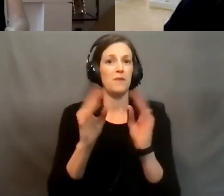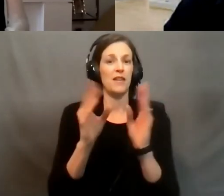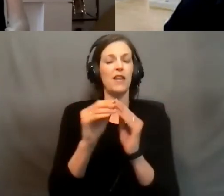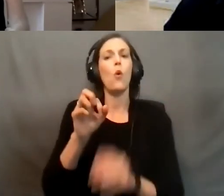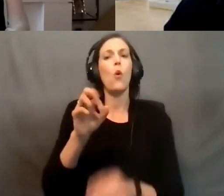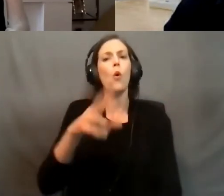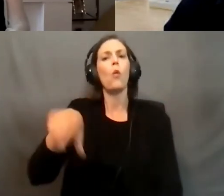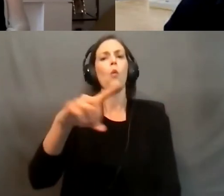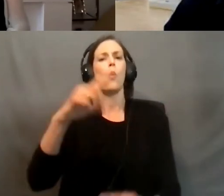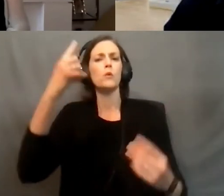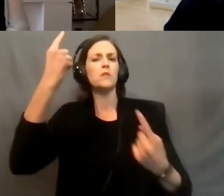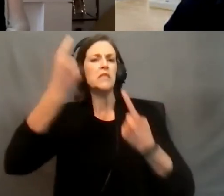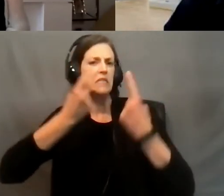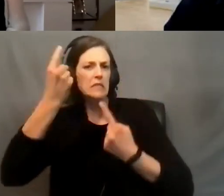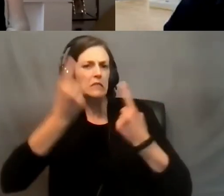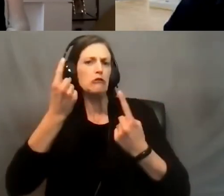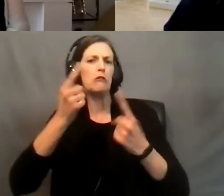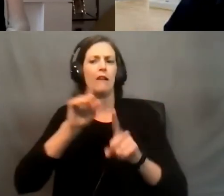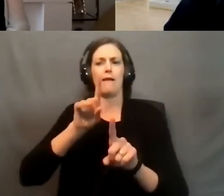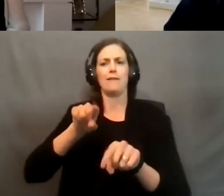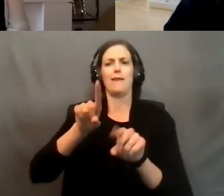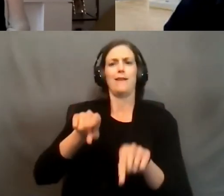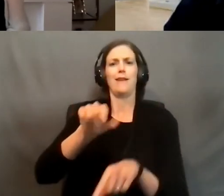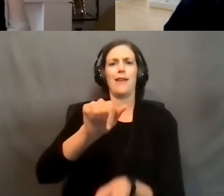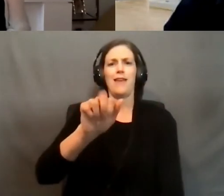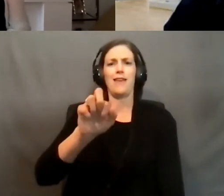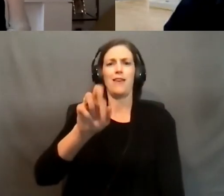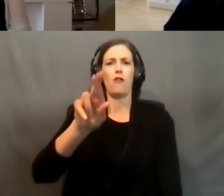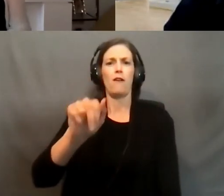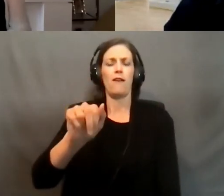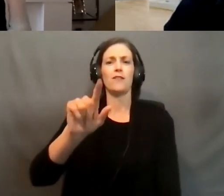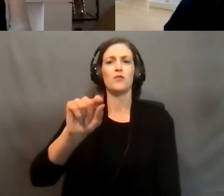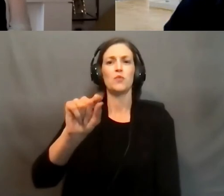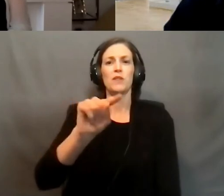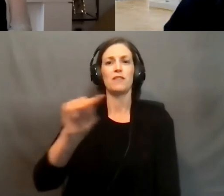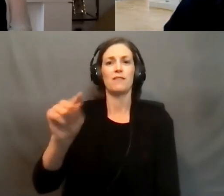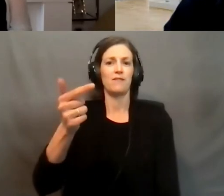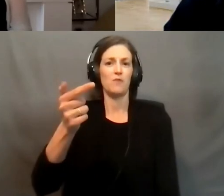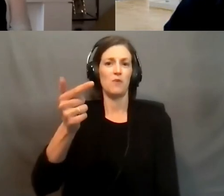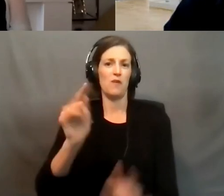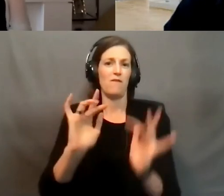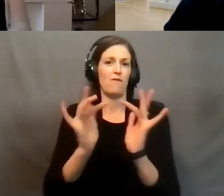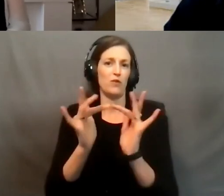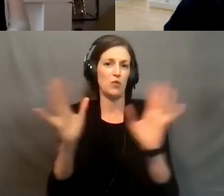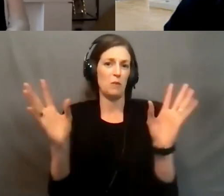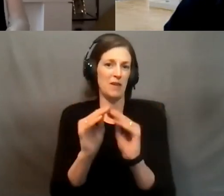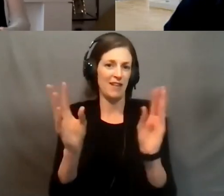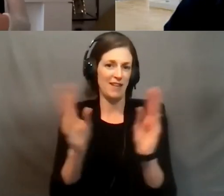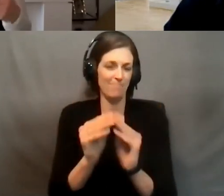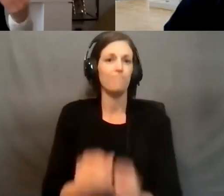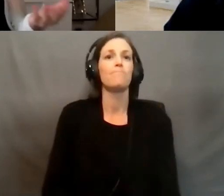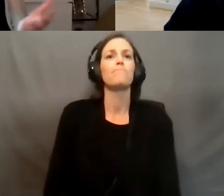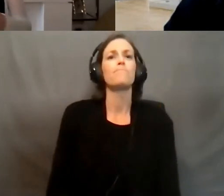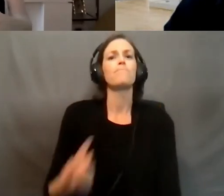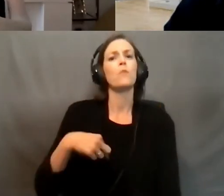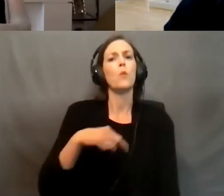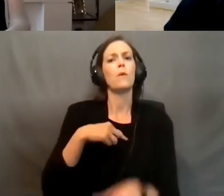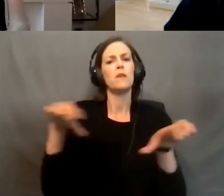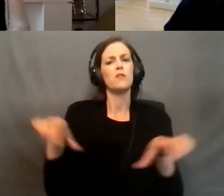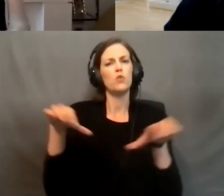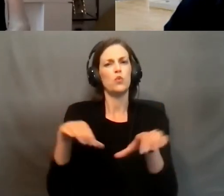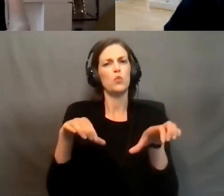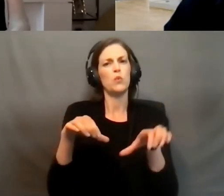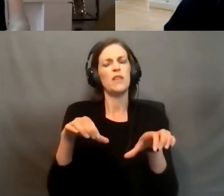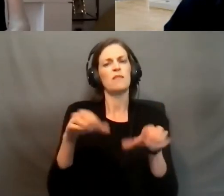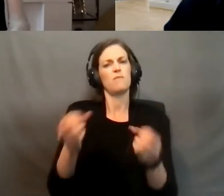about attending the AERA 2021 virtual meeting. We've been doing quite a number of these